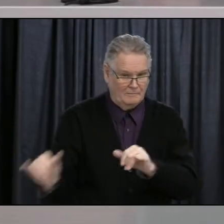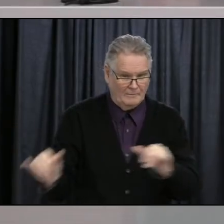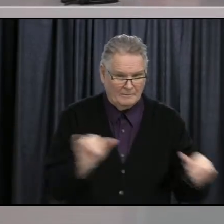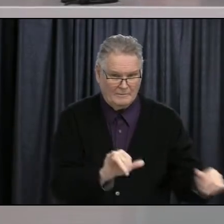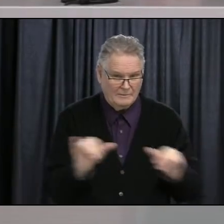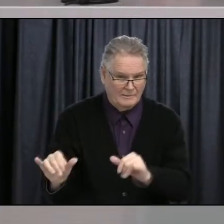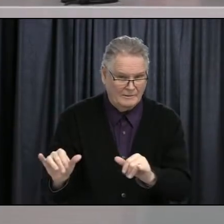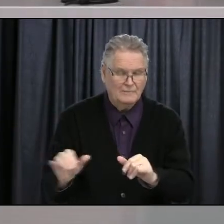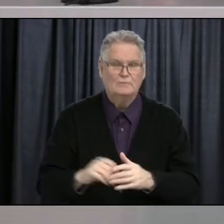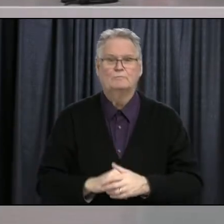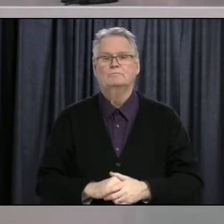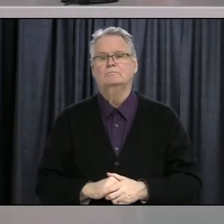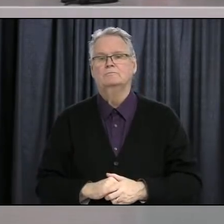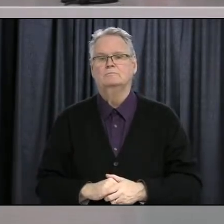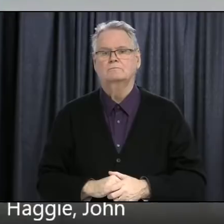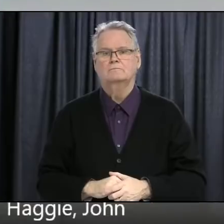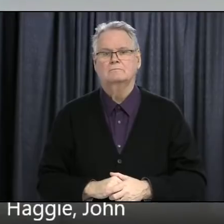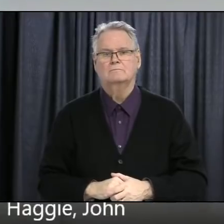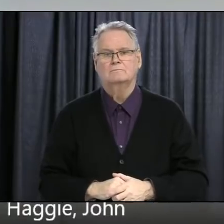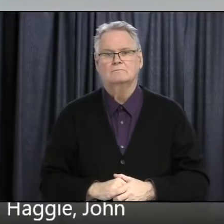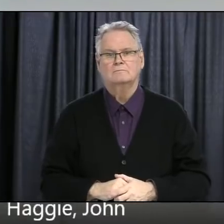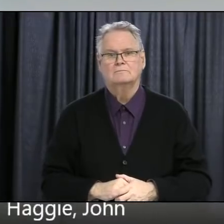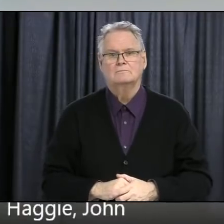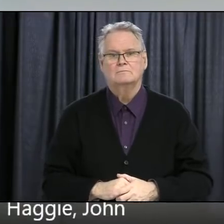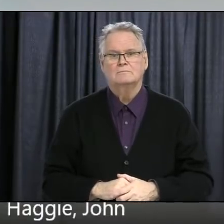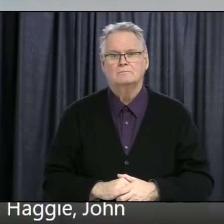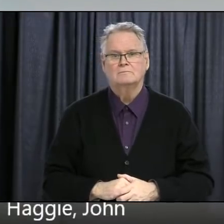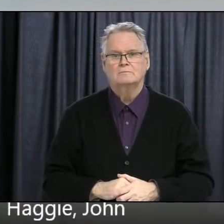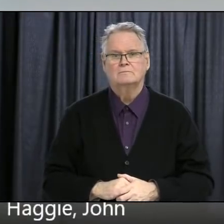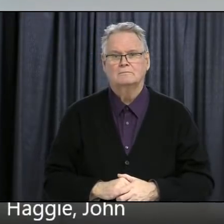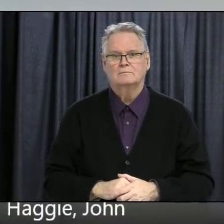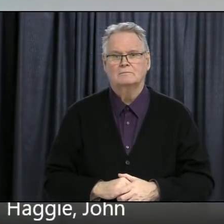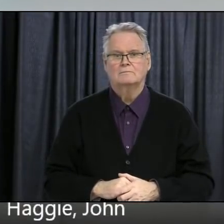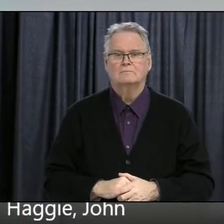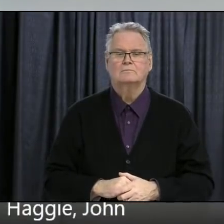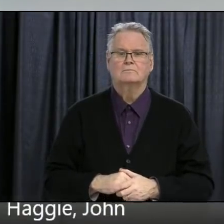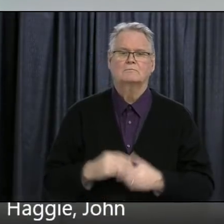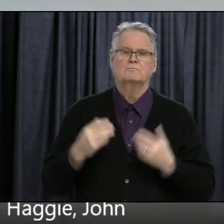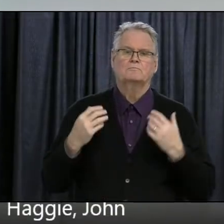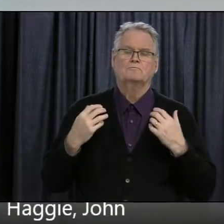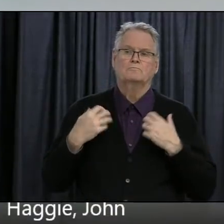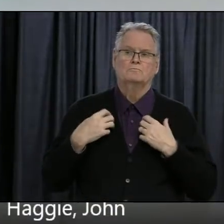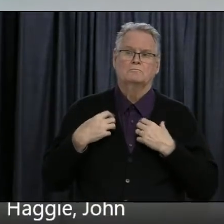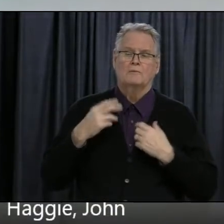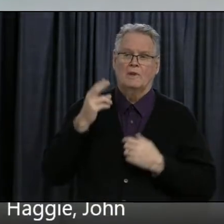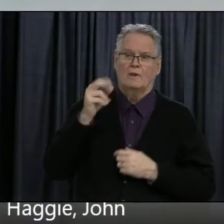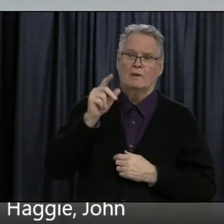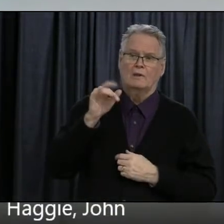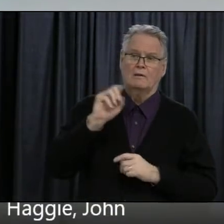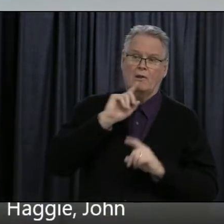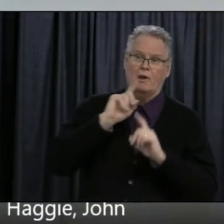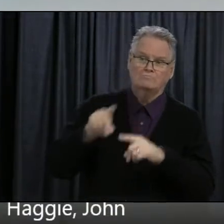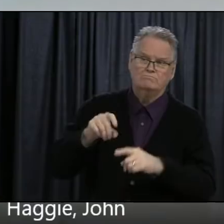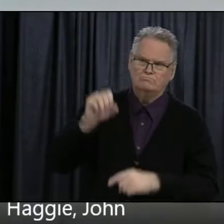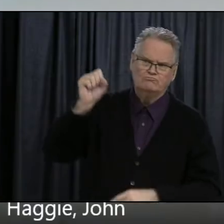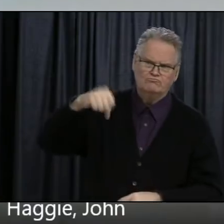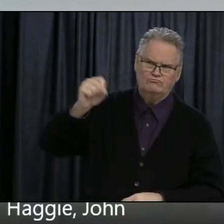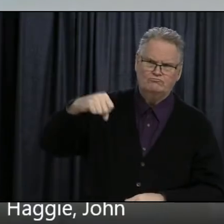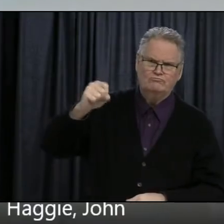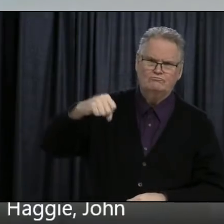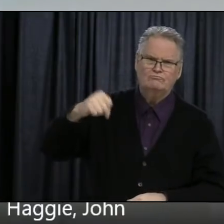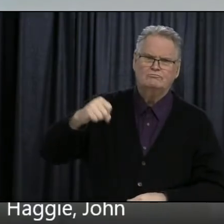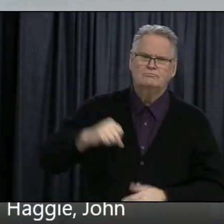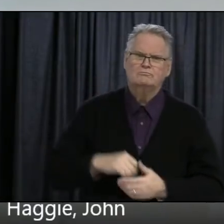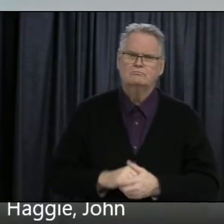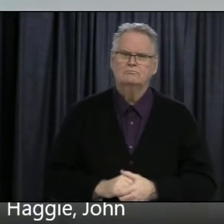Short answer is yes, Jason. We have, under the special measures orders, written into the Public Health and